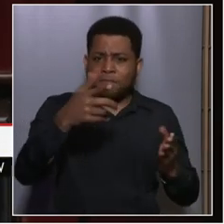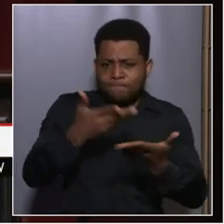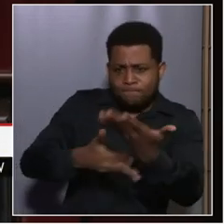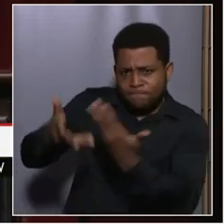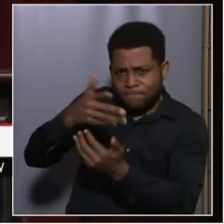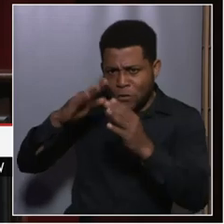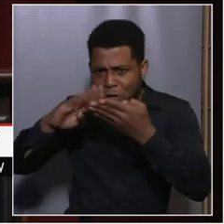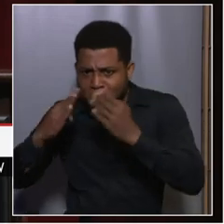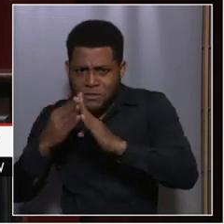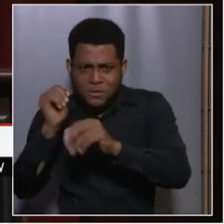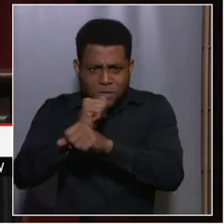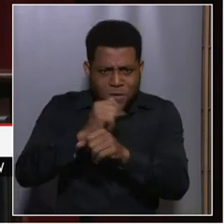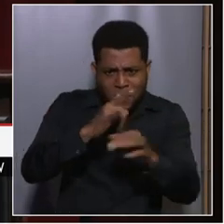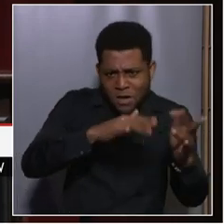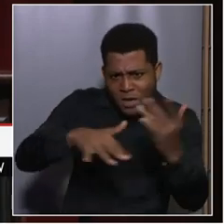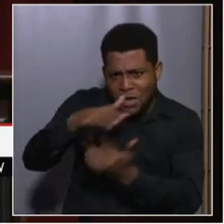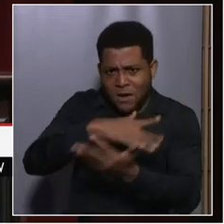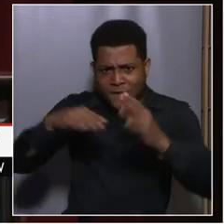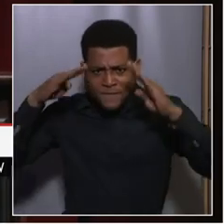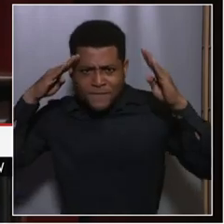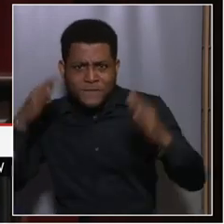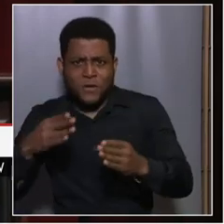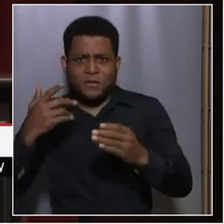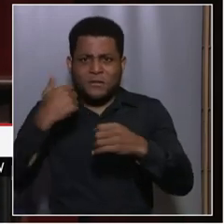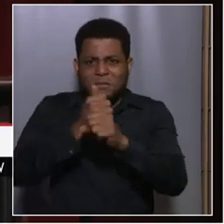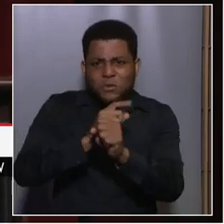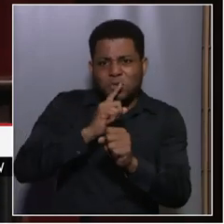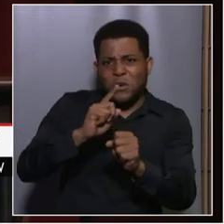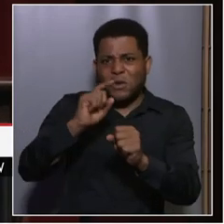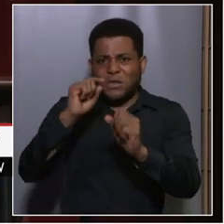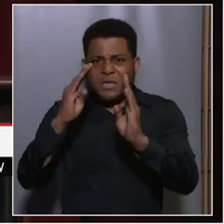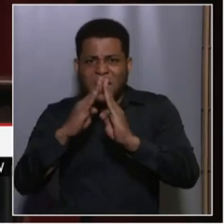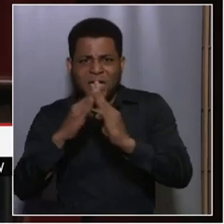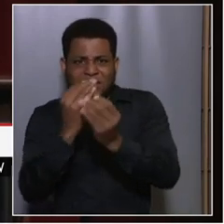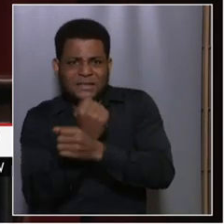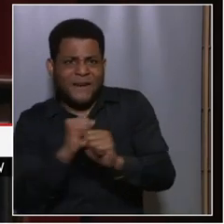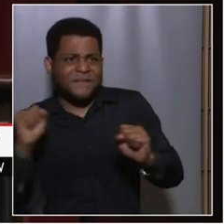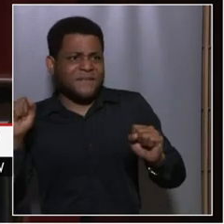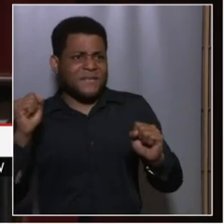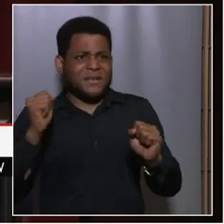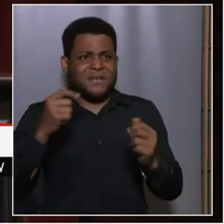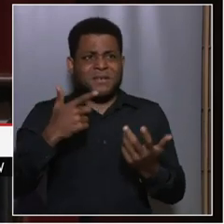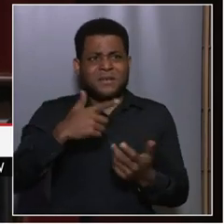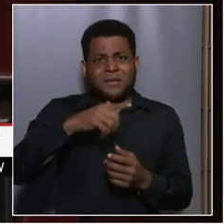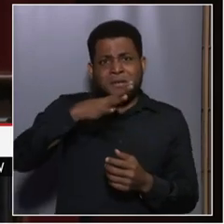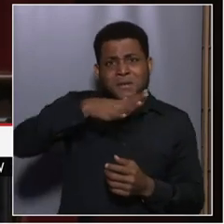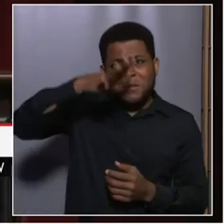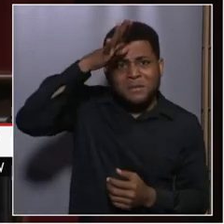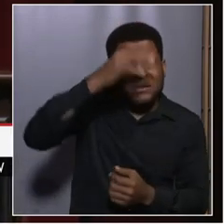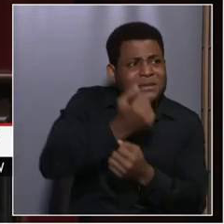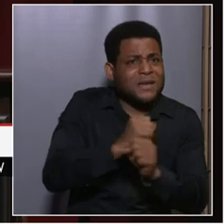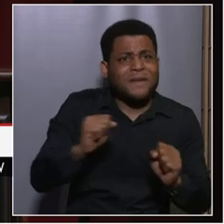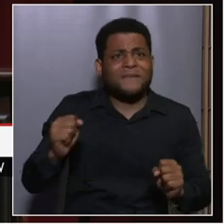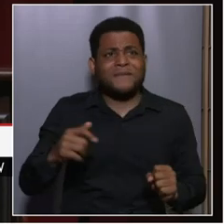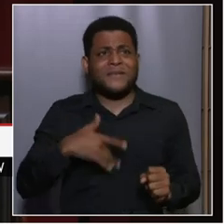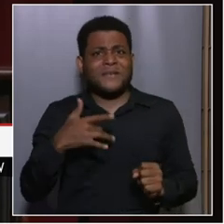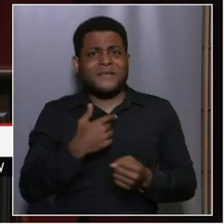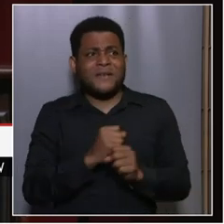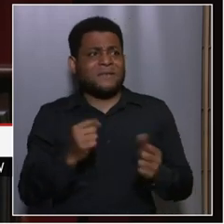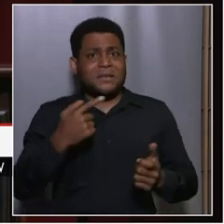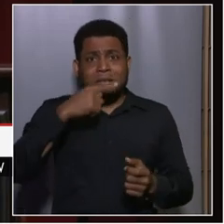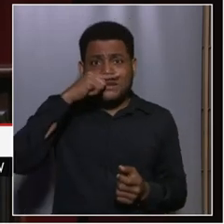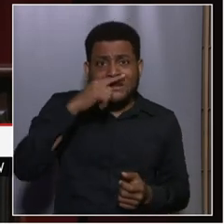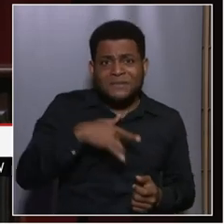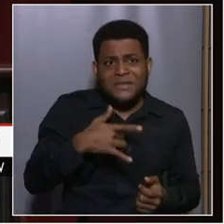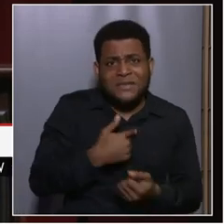safe, all of our children feel safe, parents, grandparents, young people who just want to be teenagers